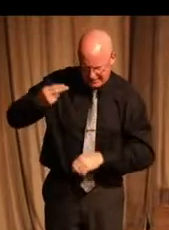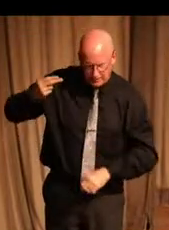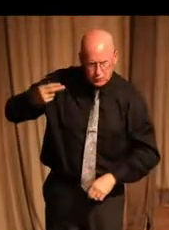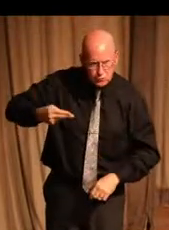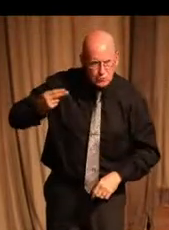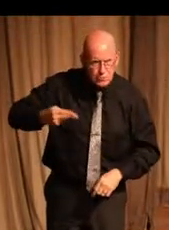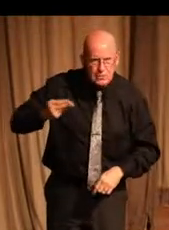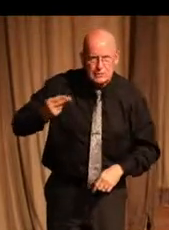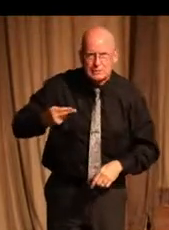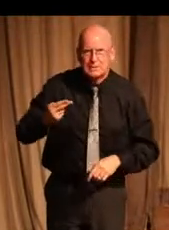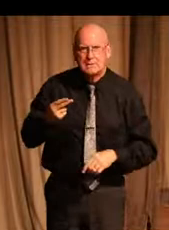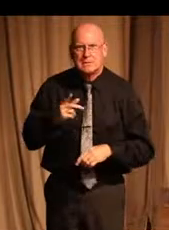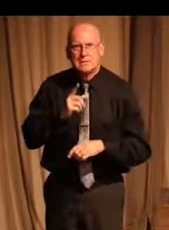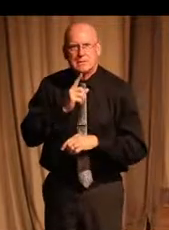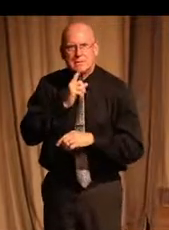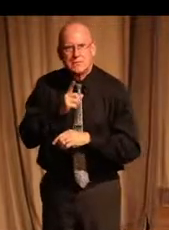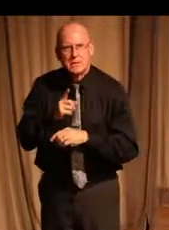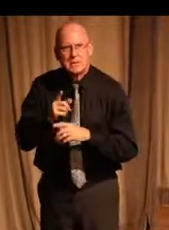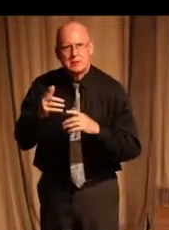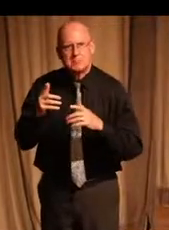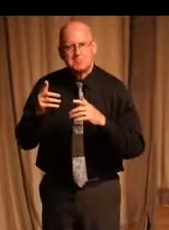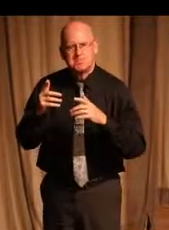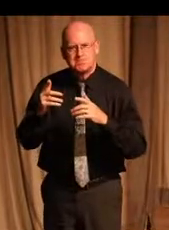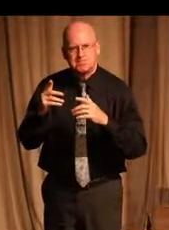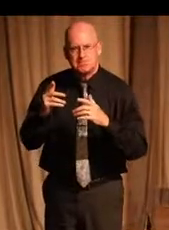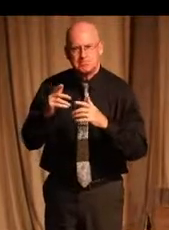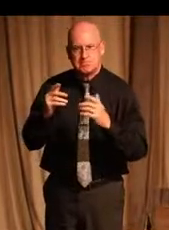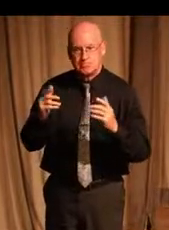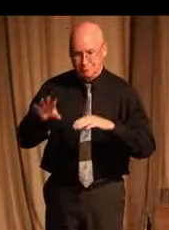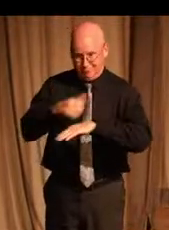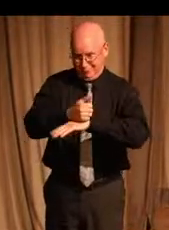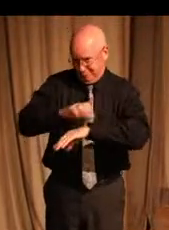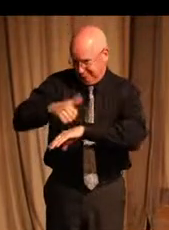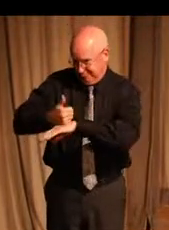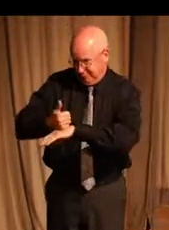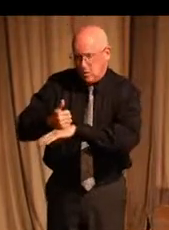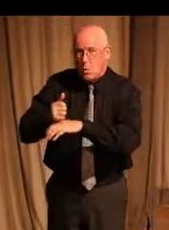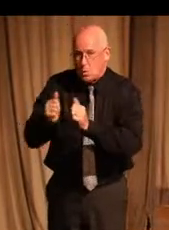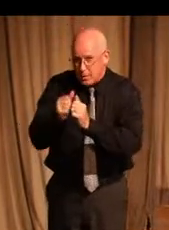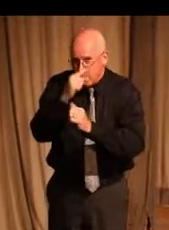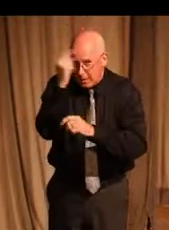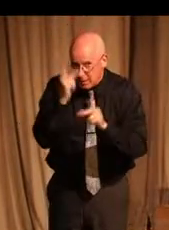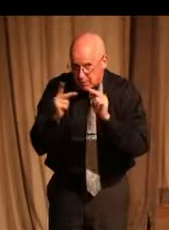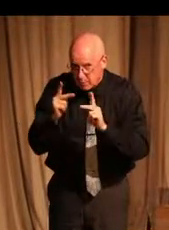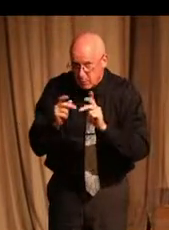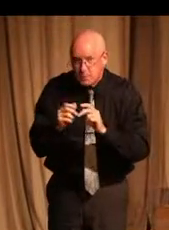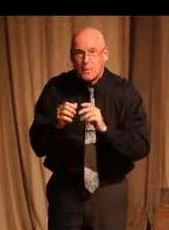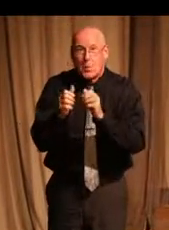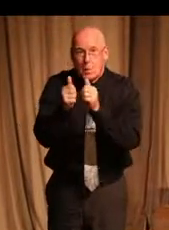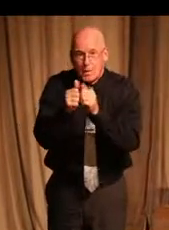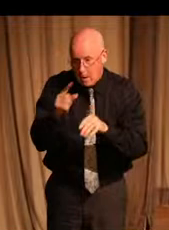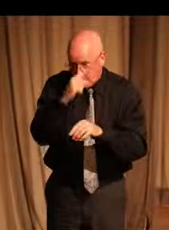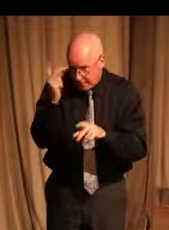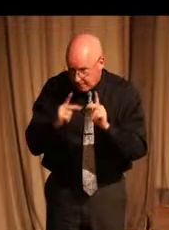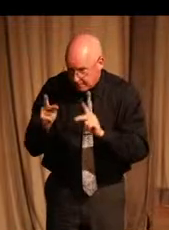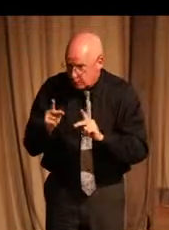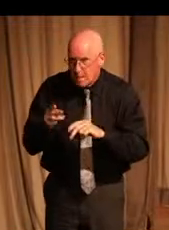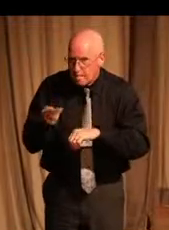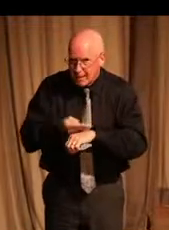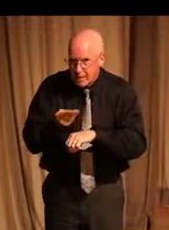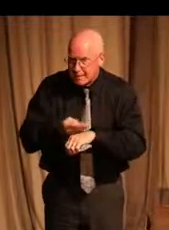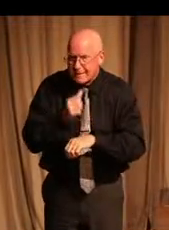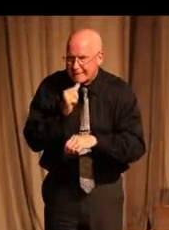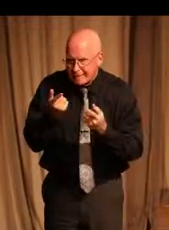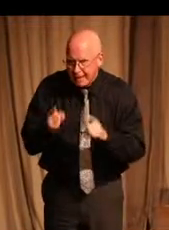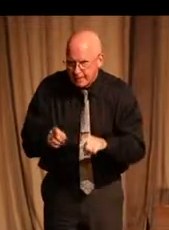very well incorporated by black people. Without black men, Miami would not have become a city in 1896. You needed